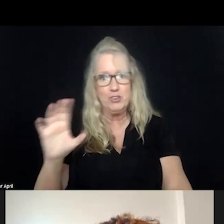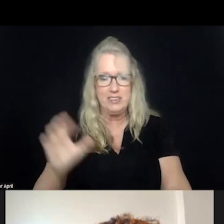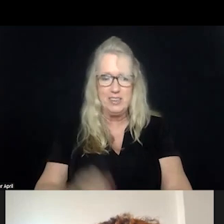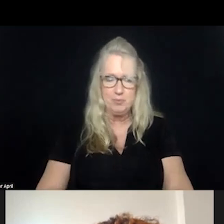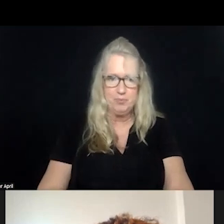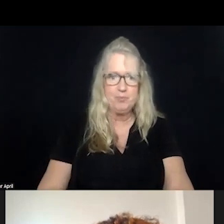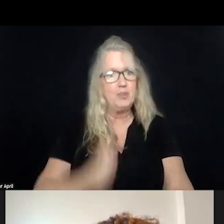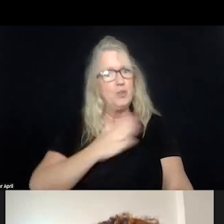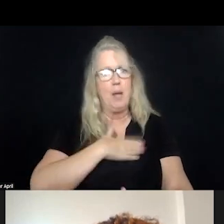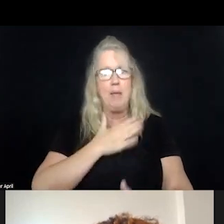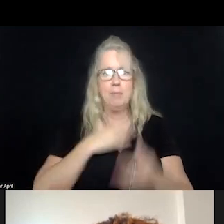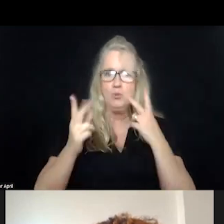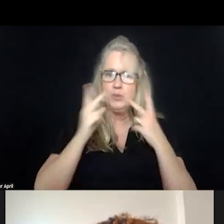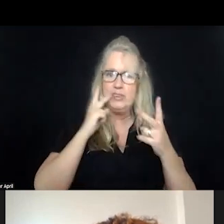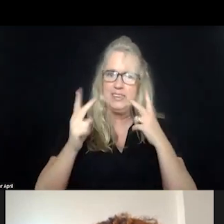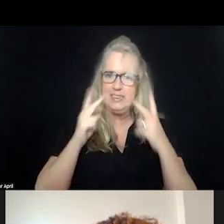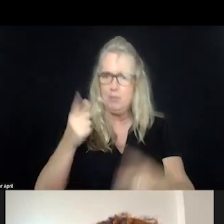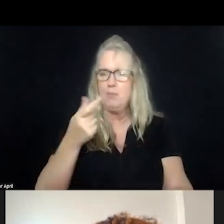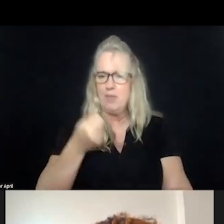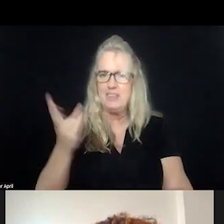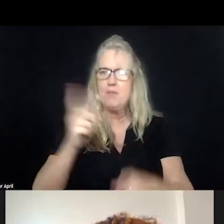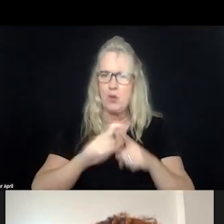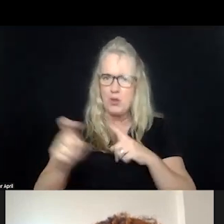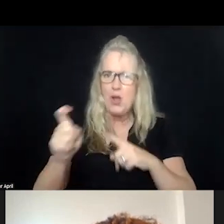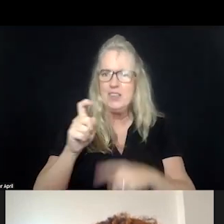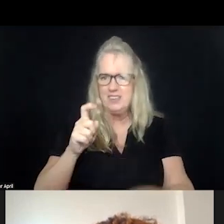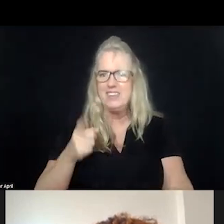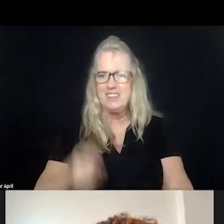CCBHCs. Happy to see him on one of several calls we seem to have every month. So,